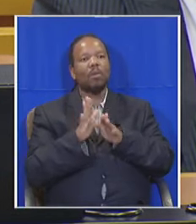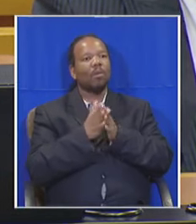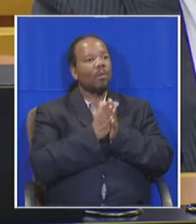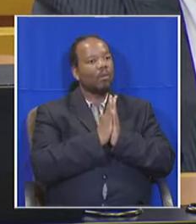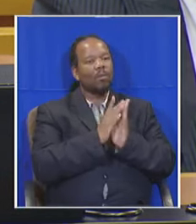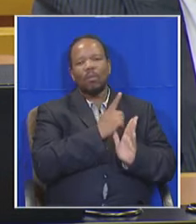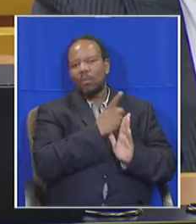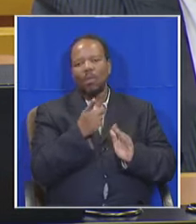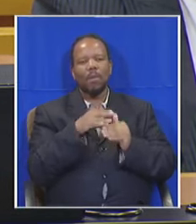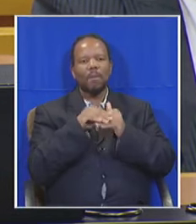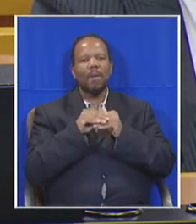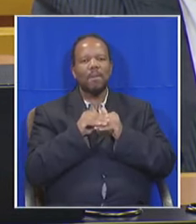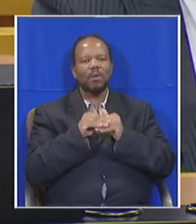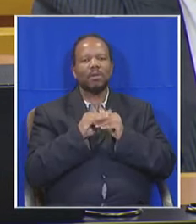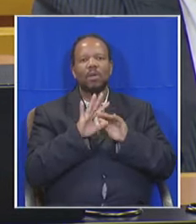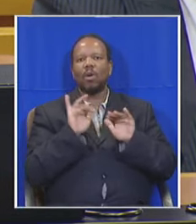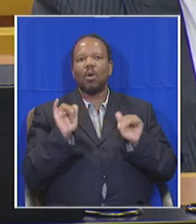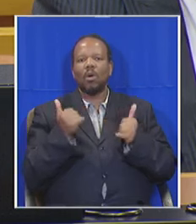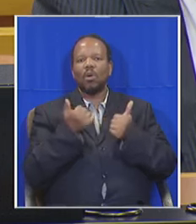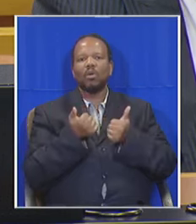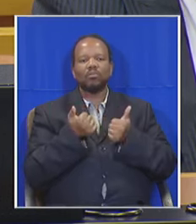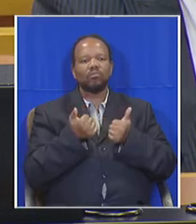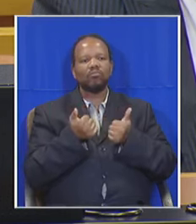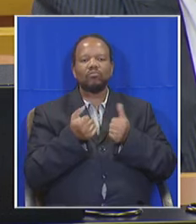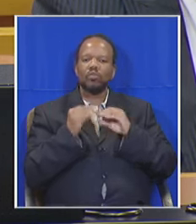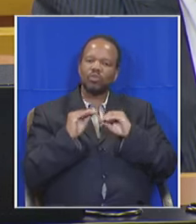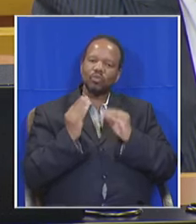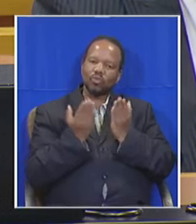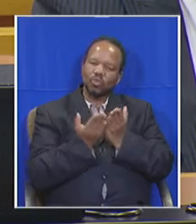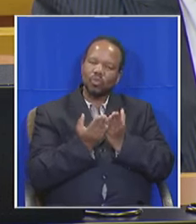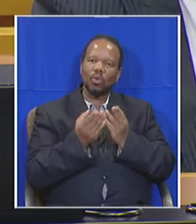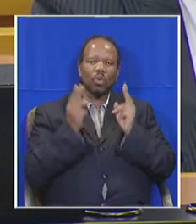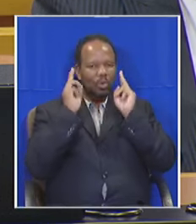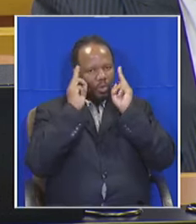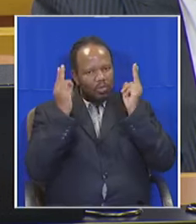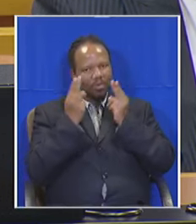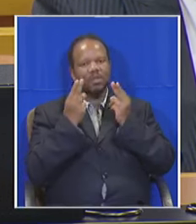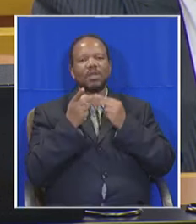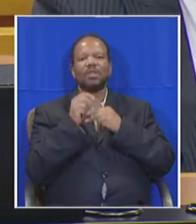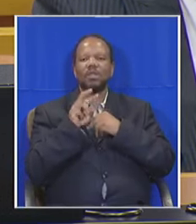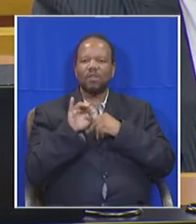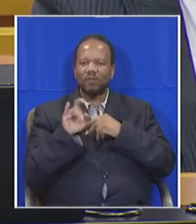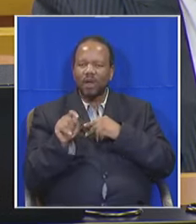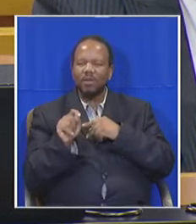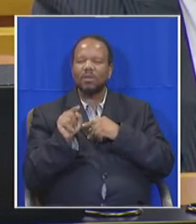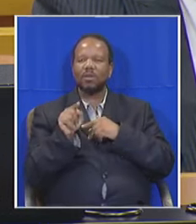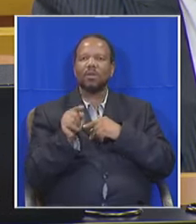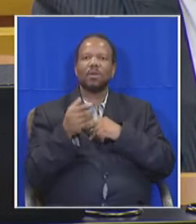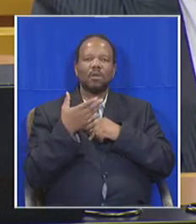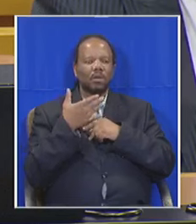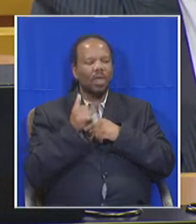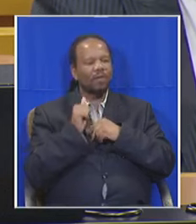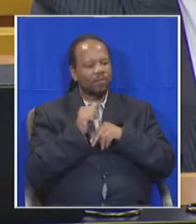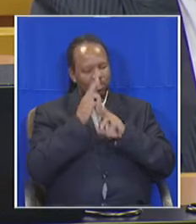to ensure that all our educational institutions hold up the highest regard for the Bill of